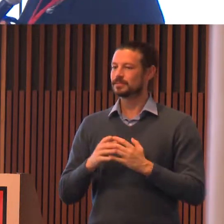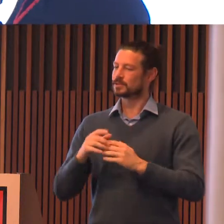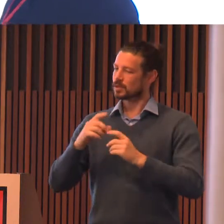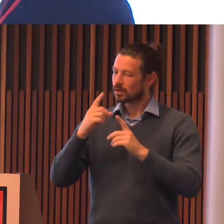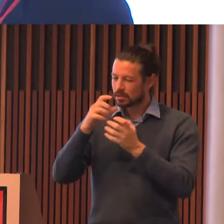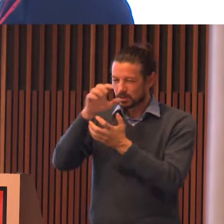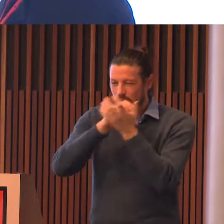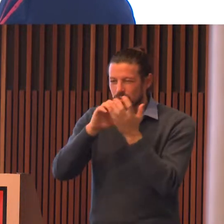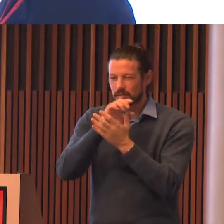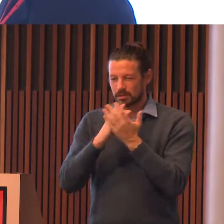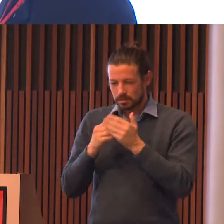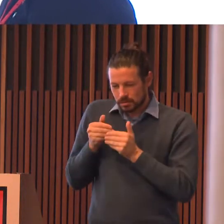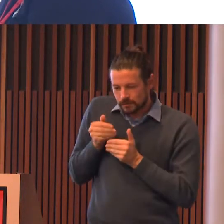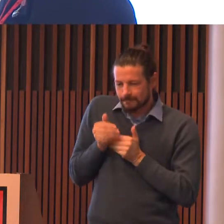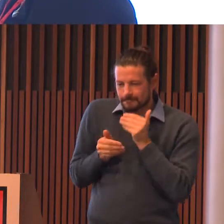process.